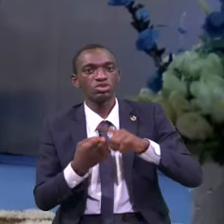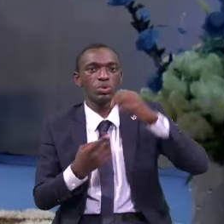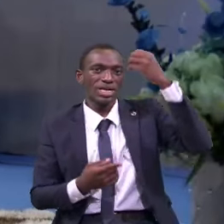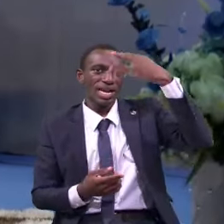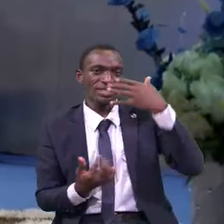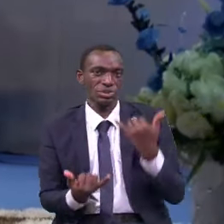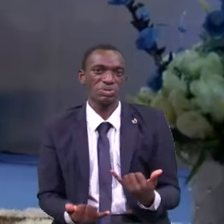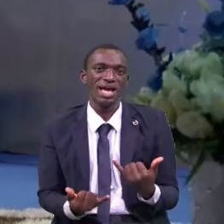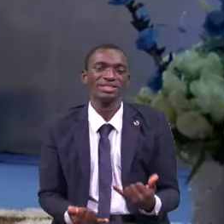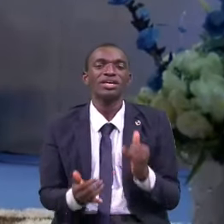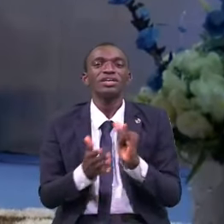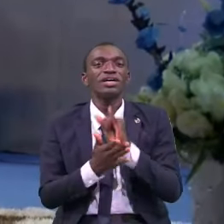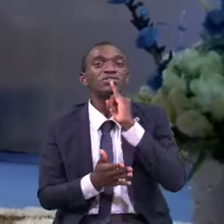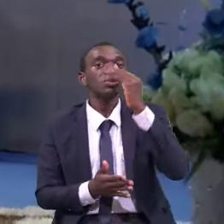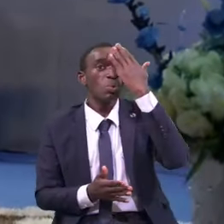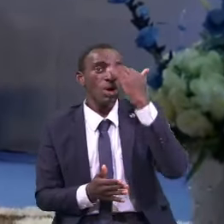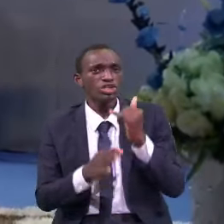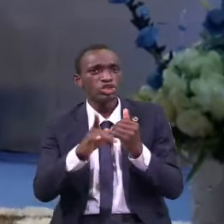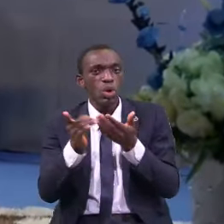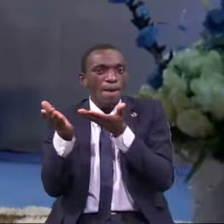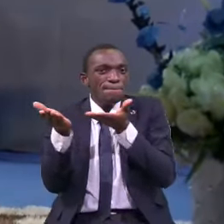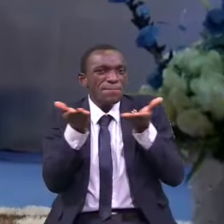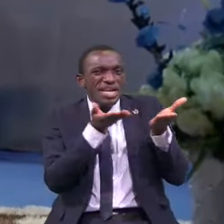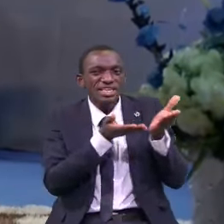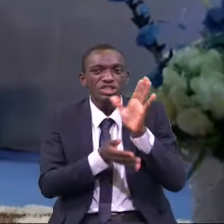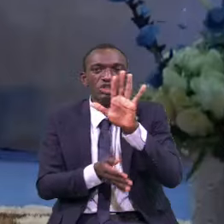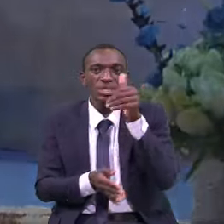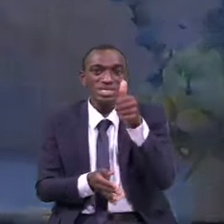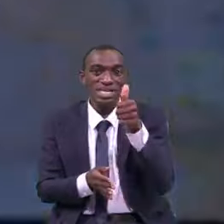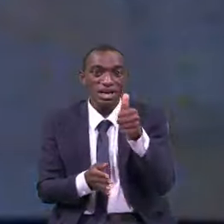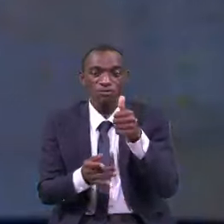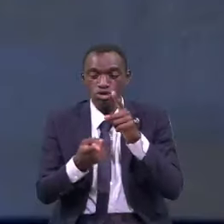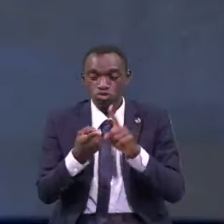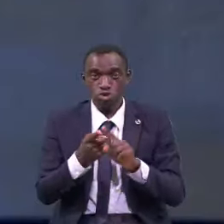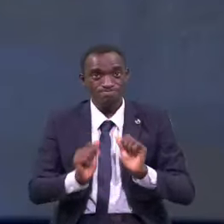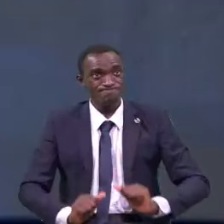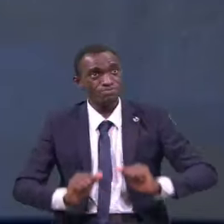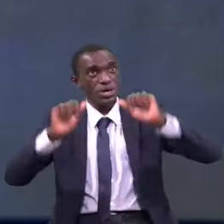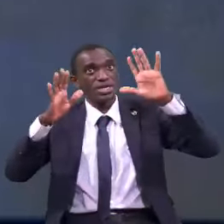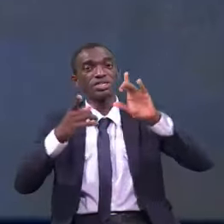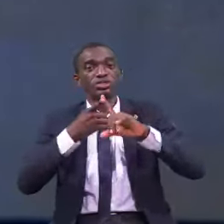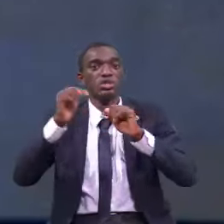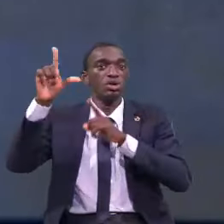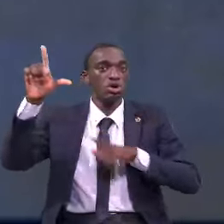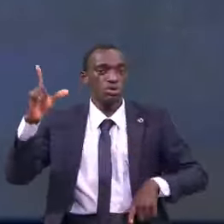That's why you bring yourself wholeheartedly unto the Lord tonight.